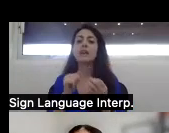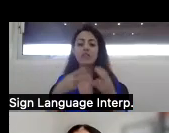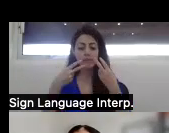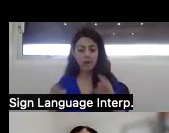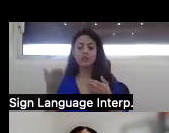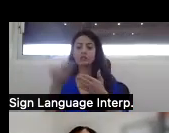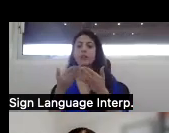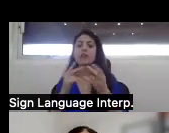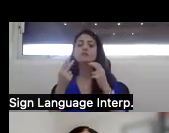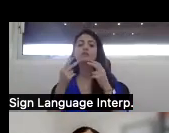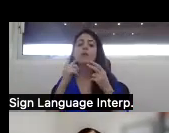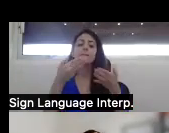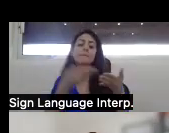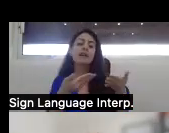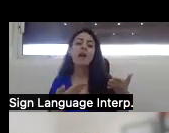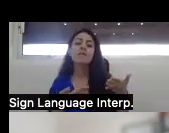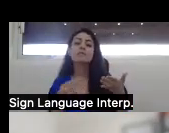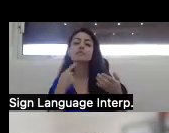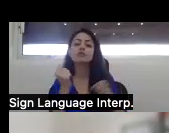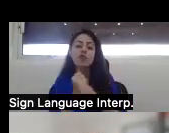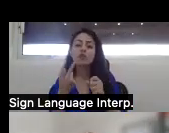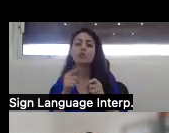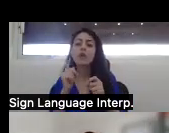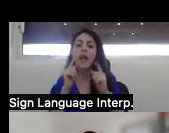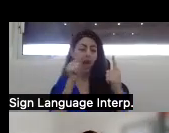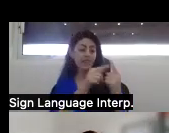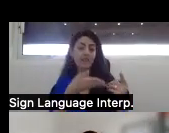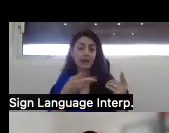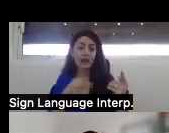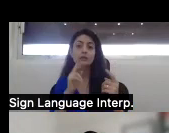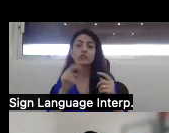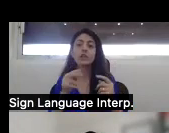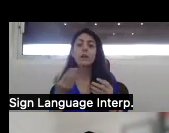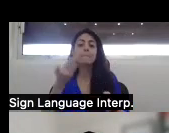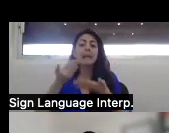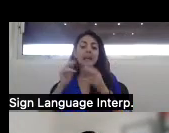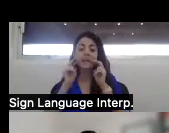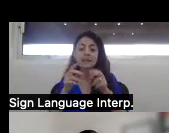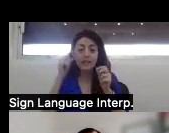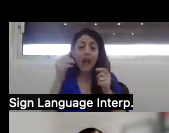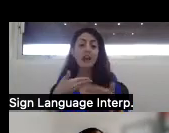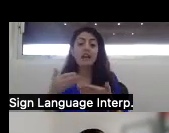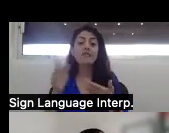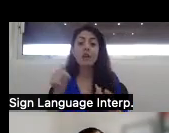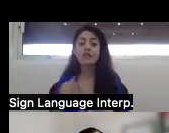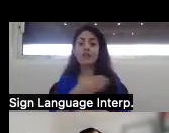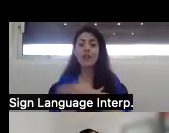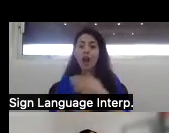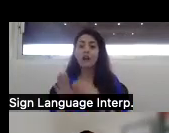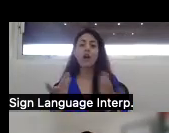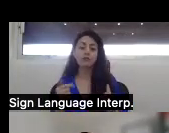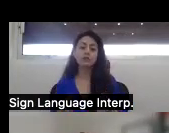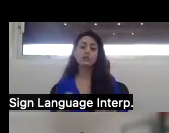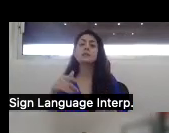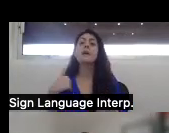this again is under 6 years old, which leaves the whole of the population to basically fend for themselves. What we see is